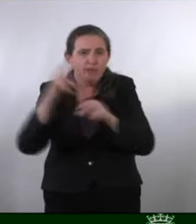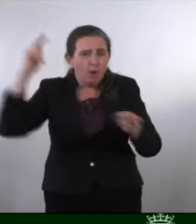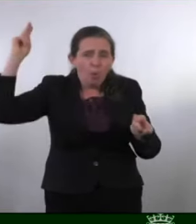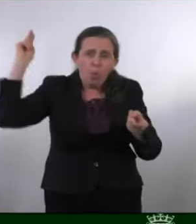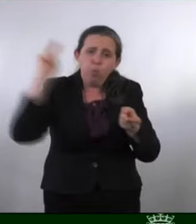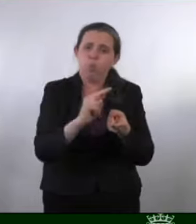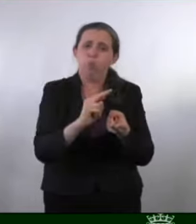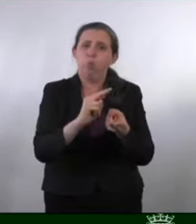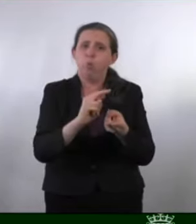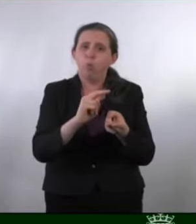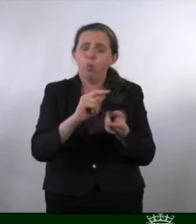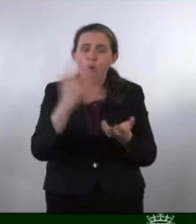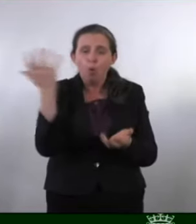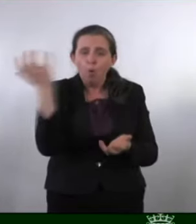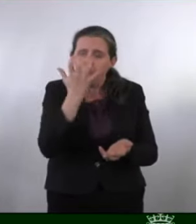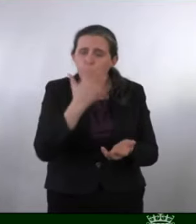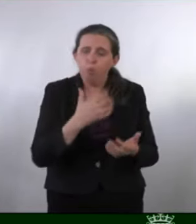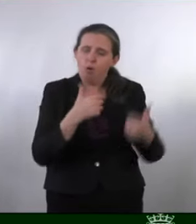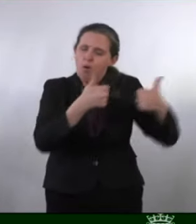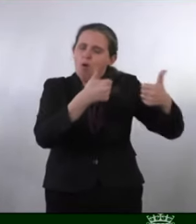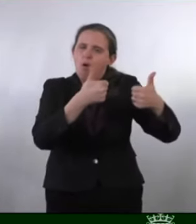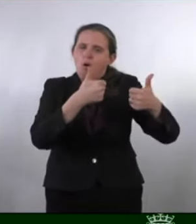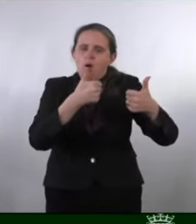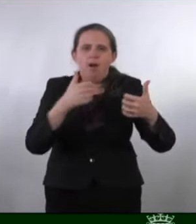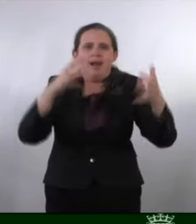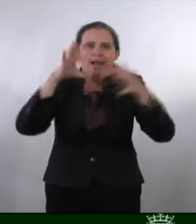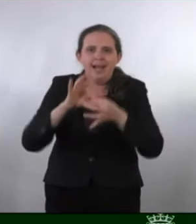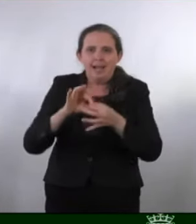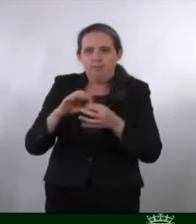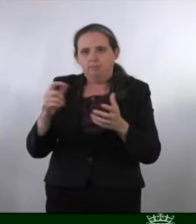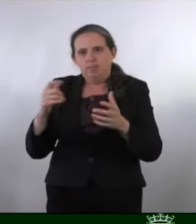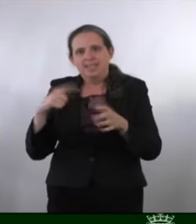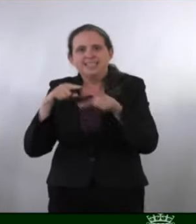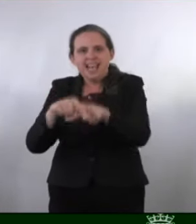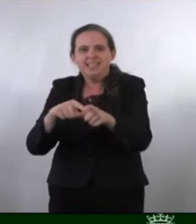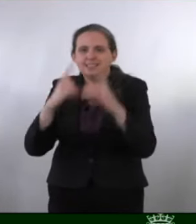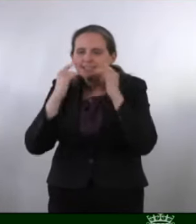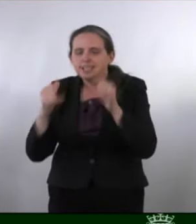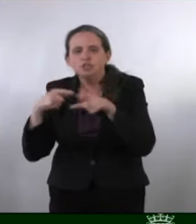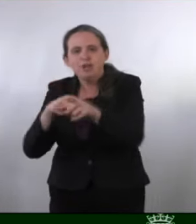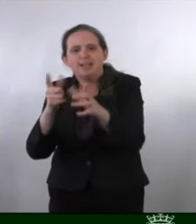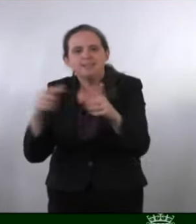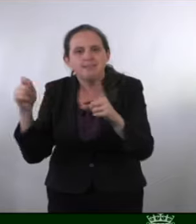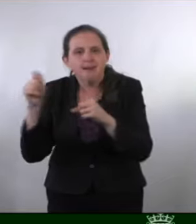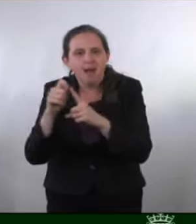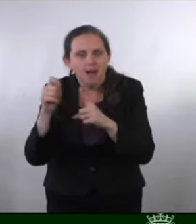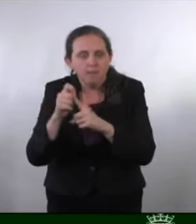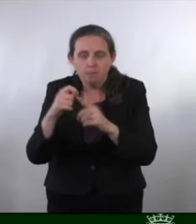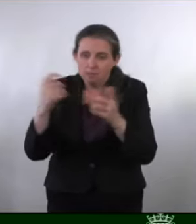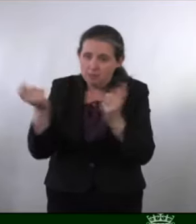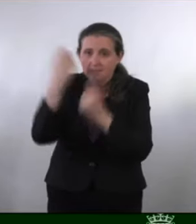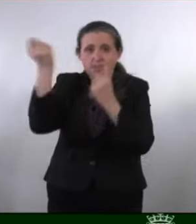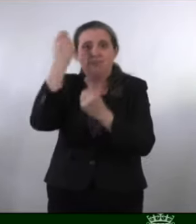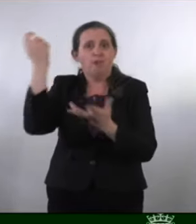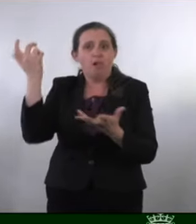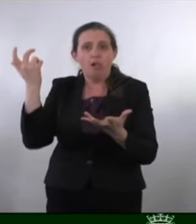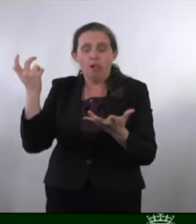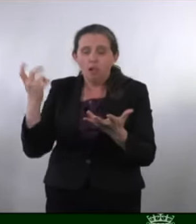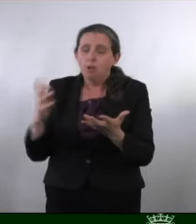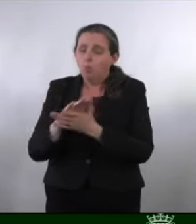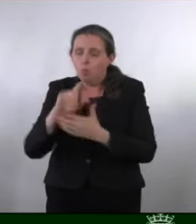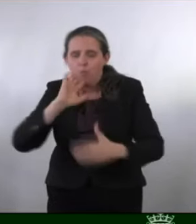NHS Test and Trace and our fantastic armed forces, we will now launch a major community testing